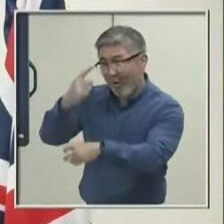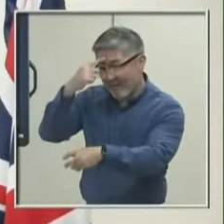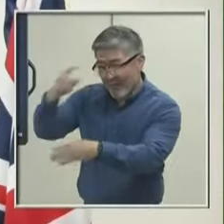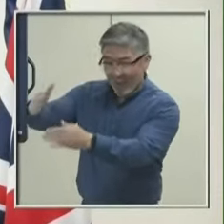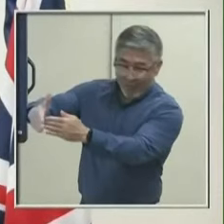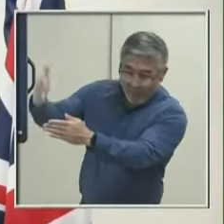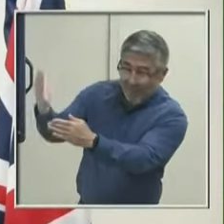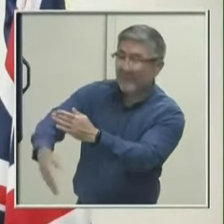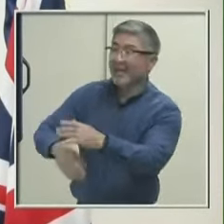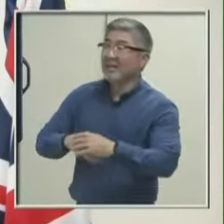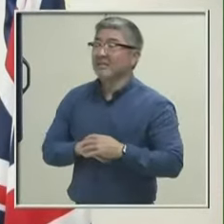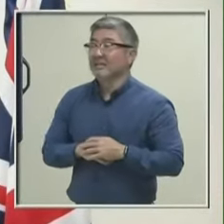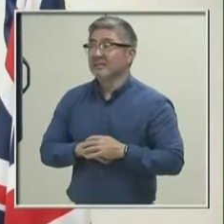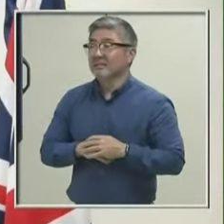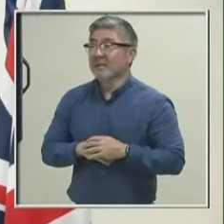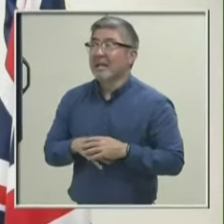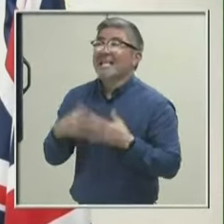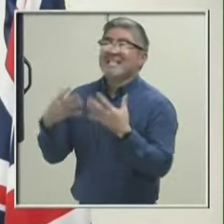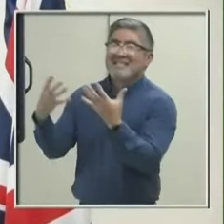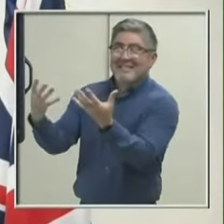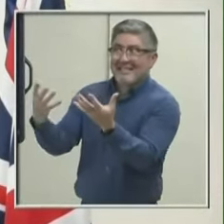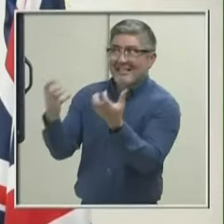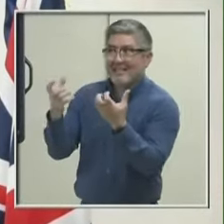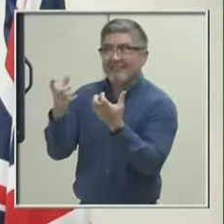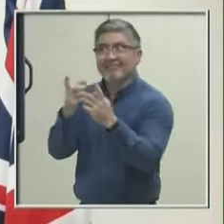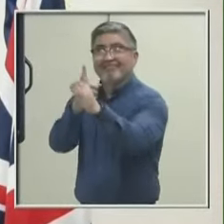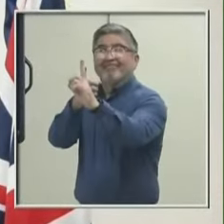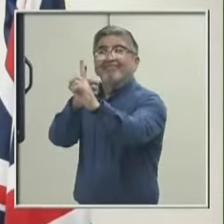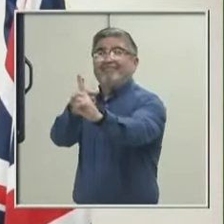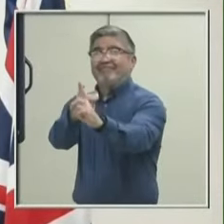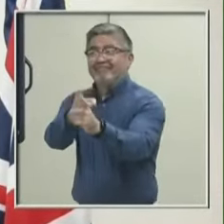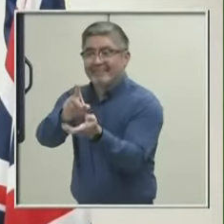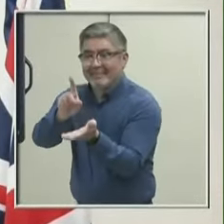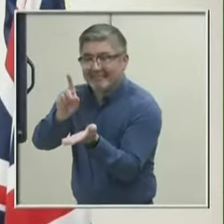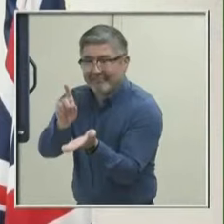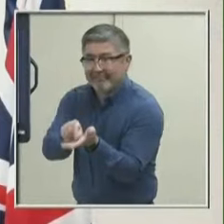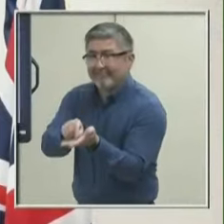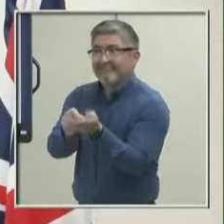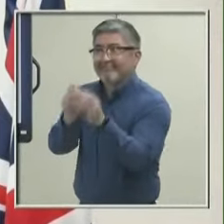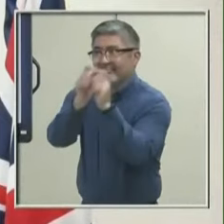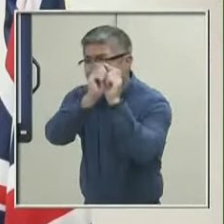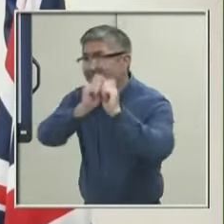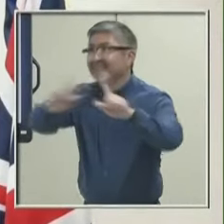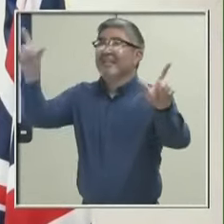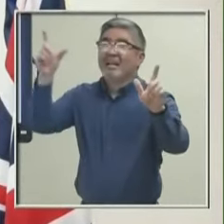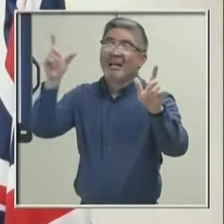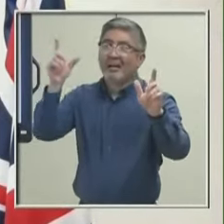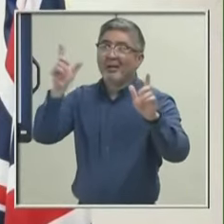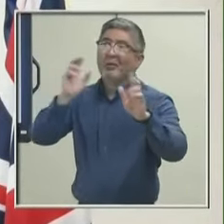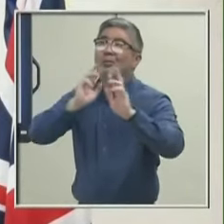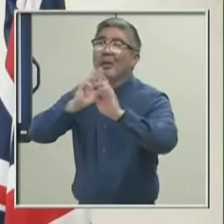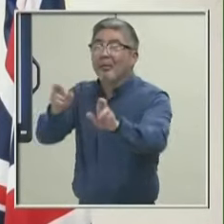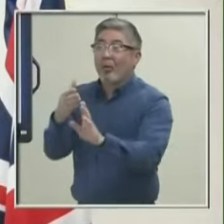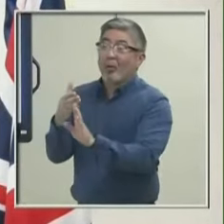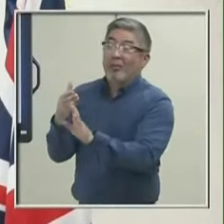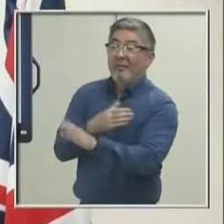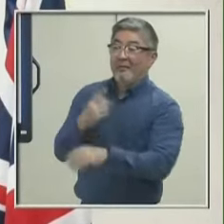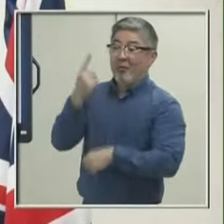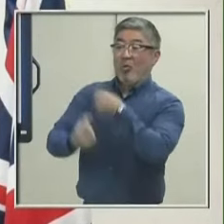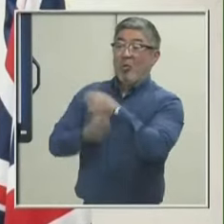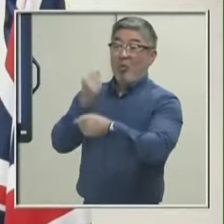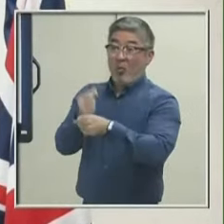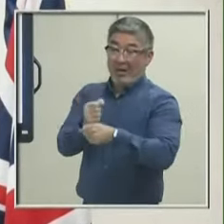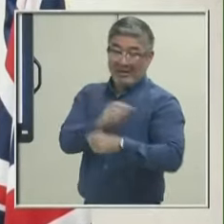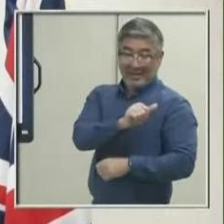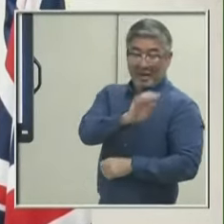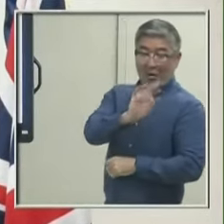They absolutely want to have something public, I think, by the anniversary of the fire, by the 1-year anniversary. We'll see whether or not